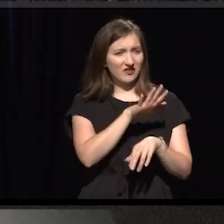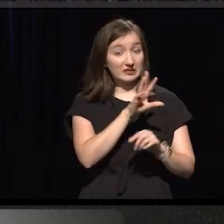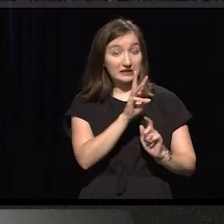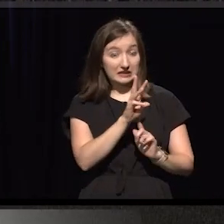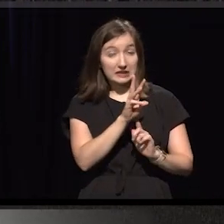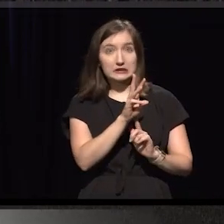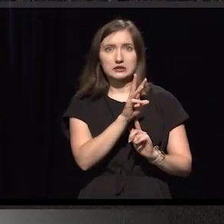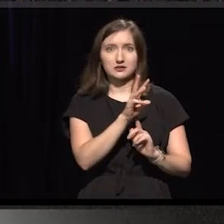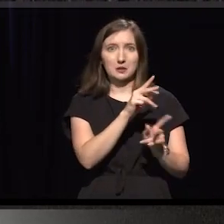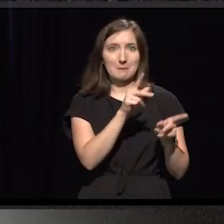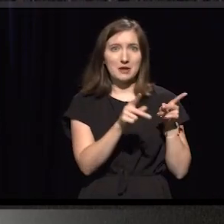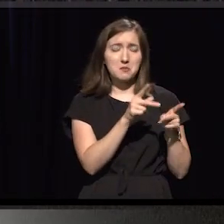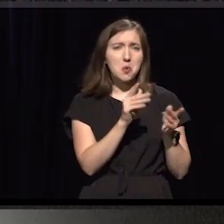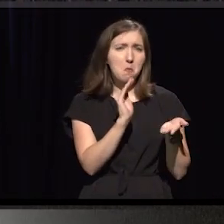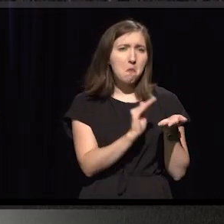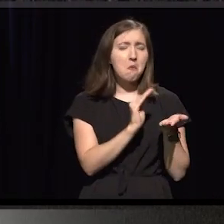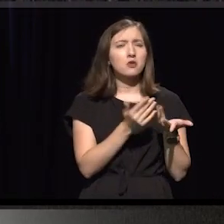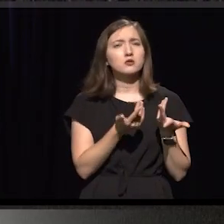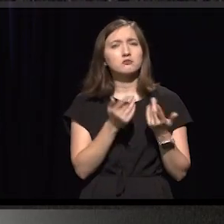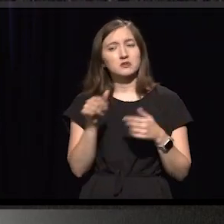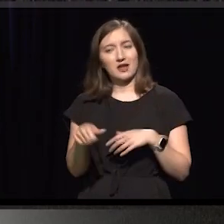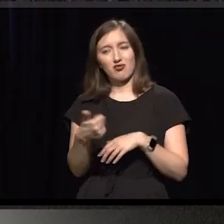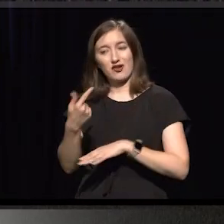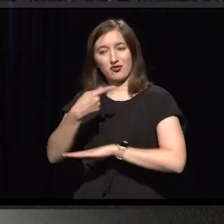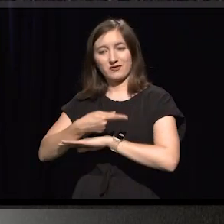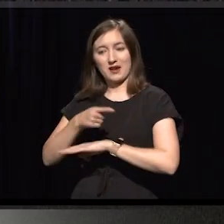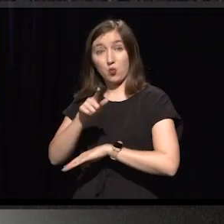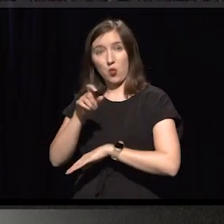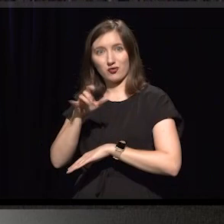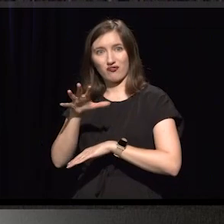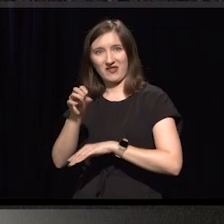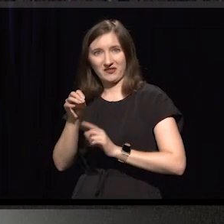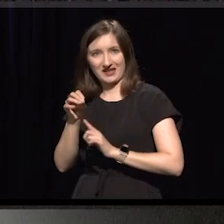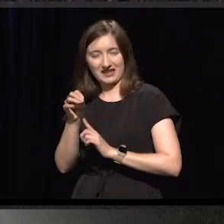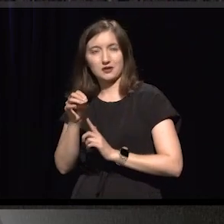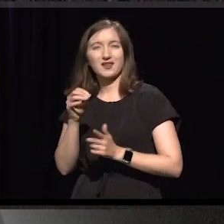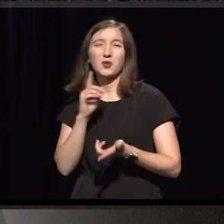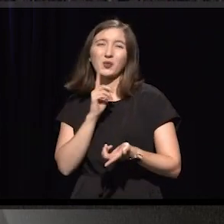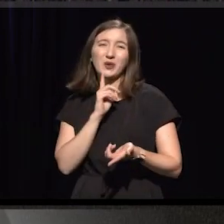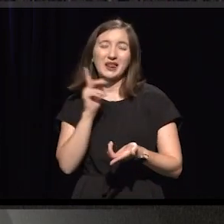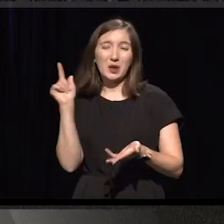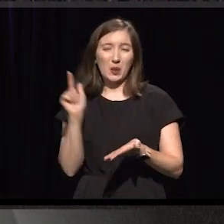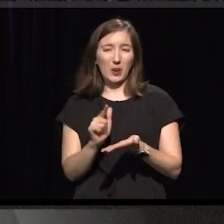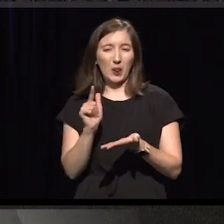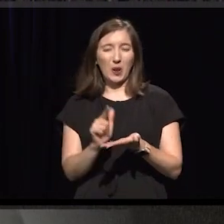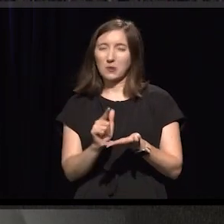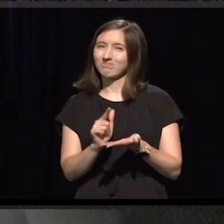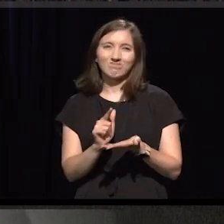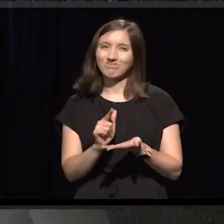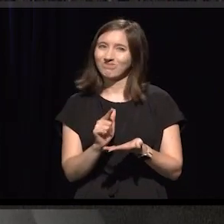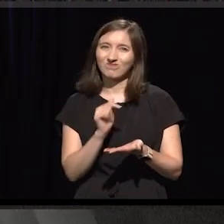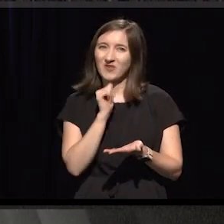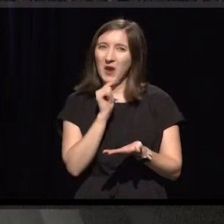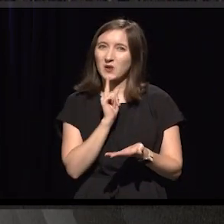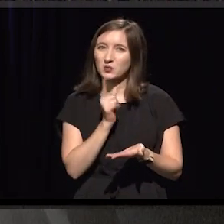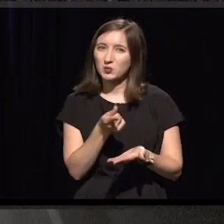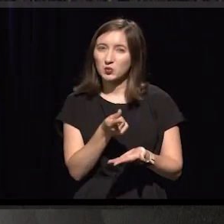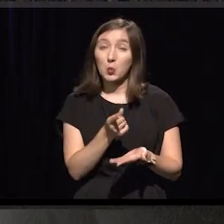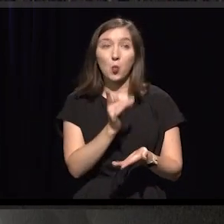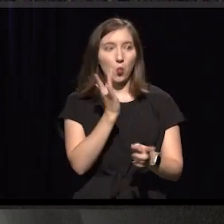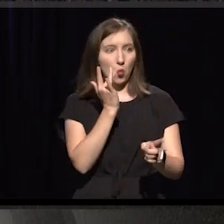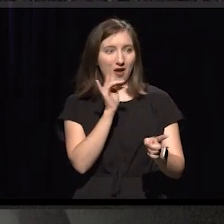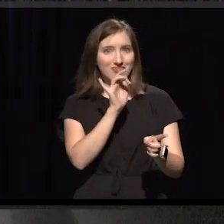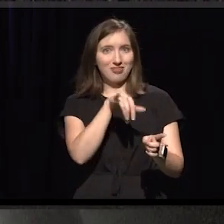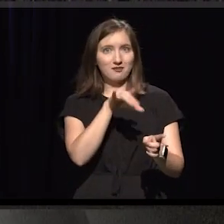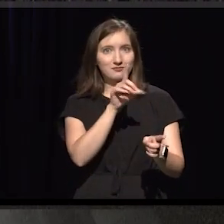150. Those we were cautioning people were artificially low because of this conversion, but that conversion now is done.